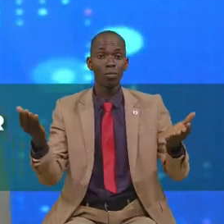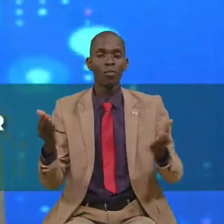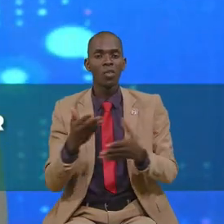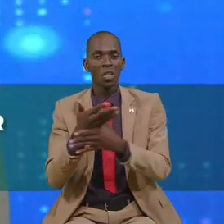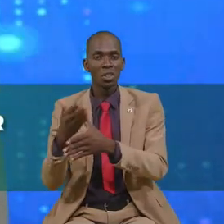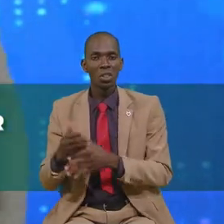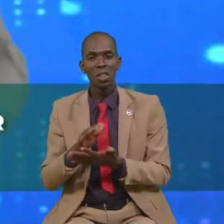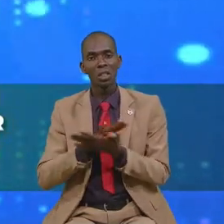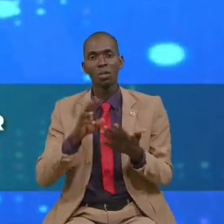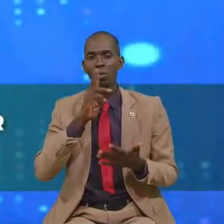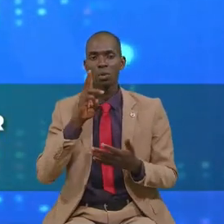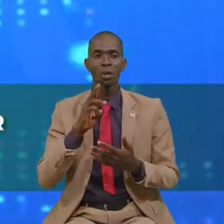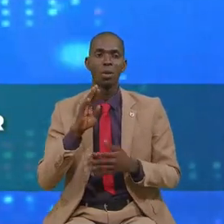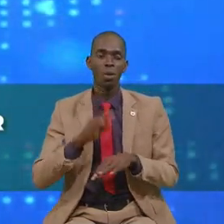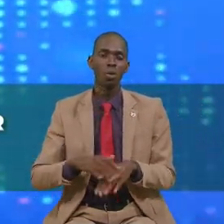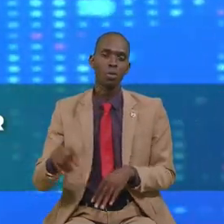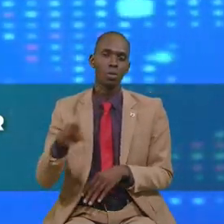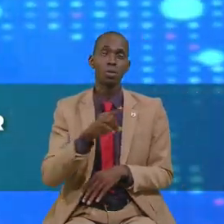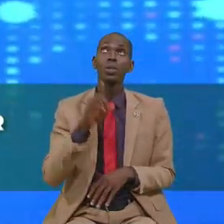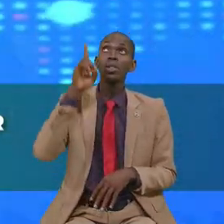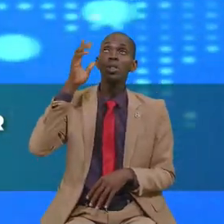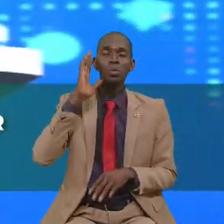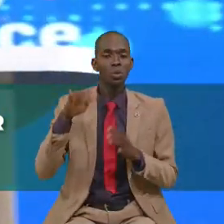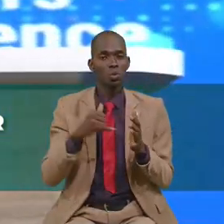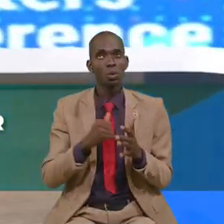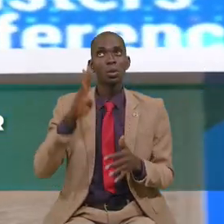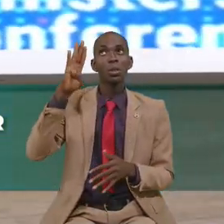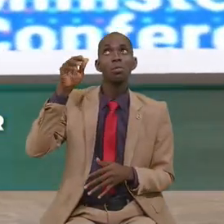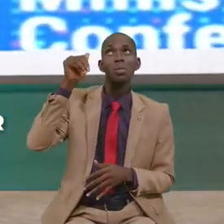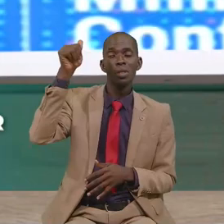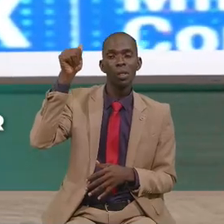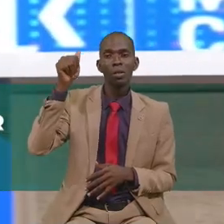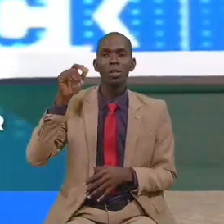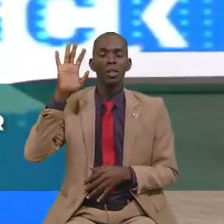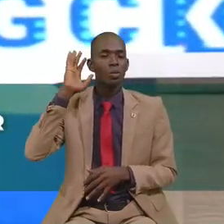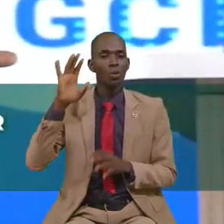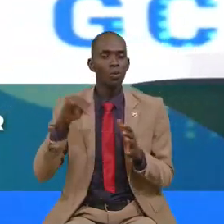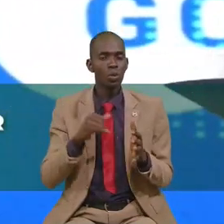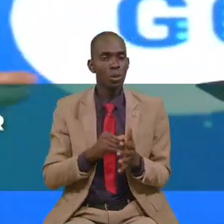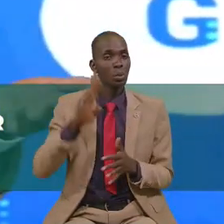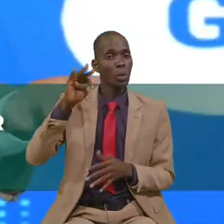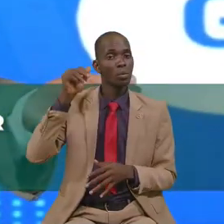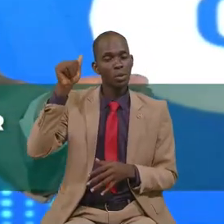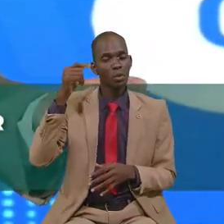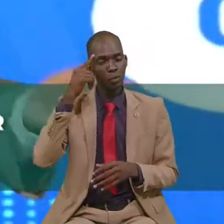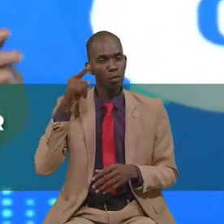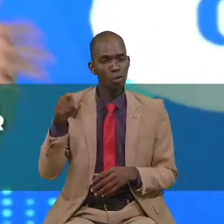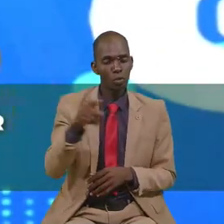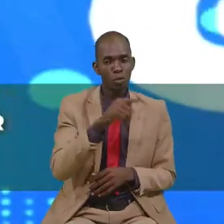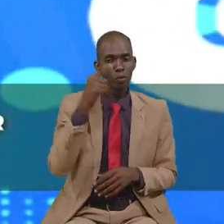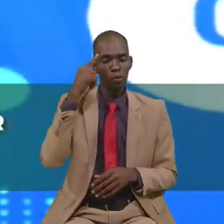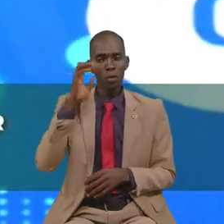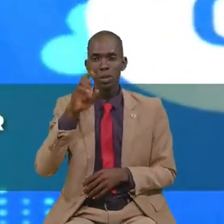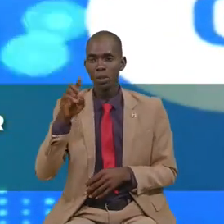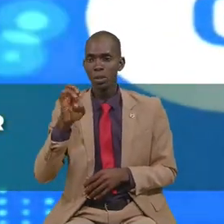it himself. He'll do it for Ezekiel. He'll do it for the nation of Israel. He'll do it for everyone